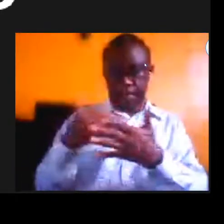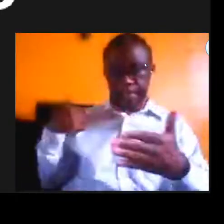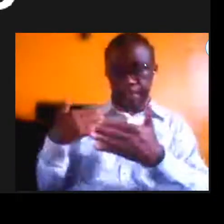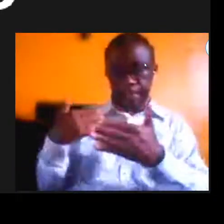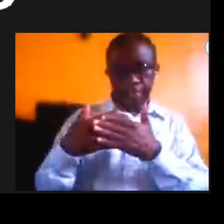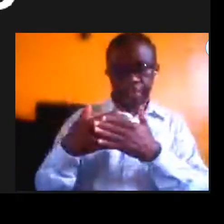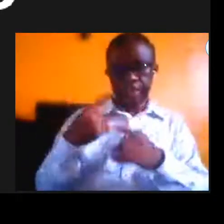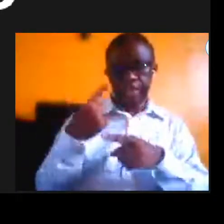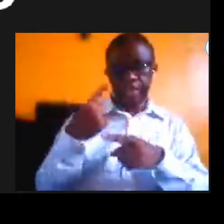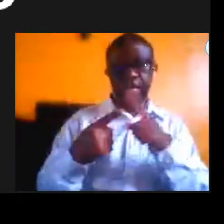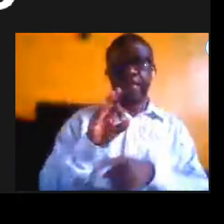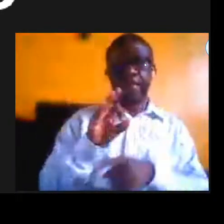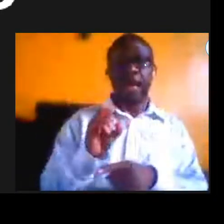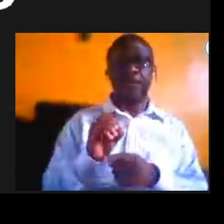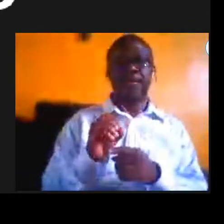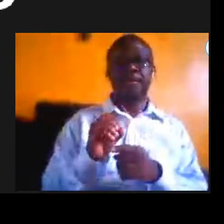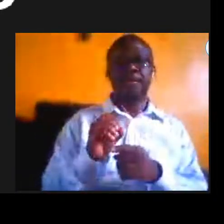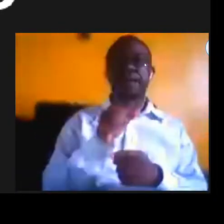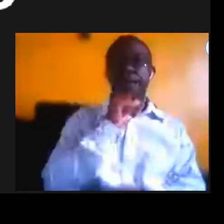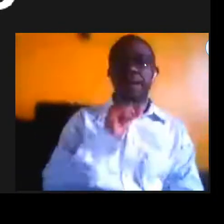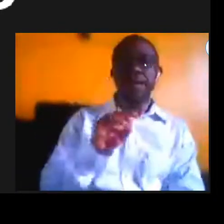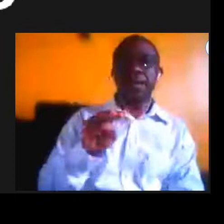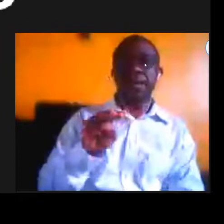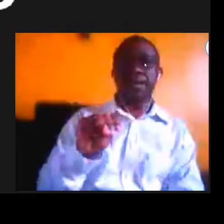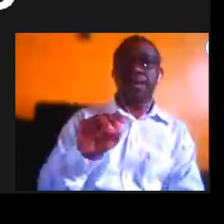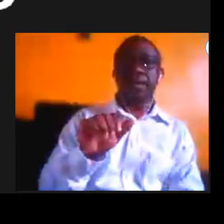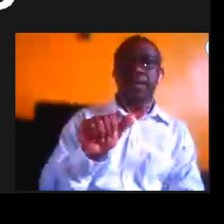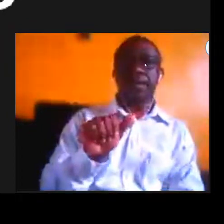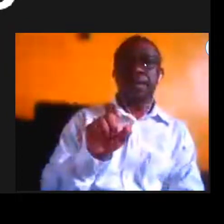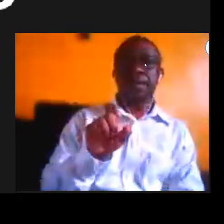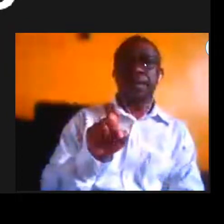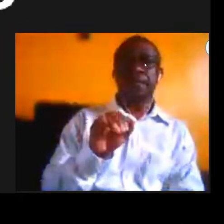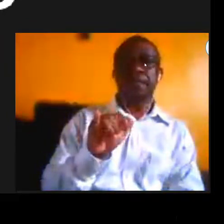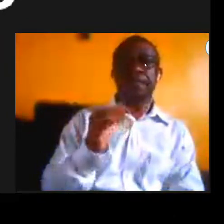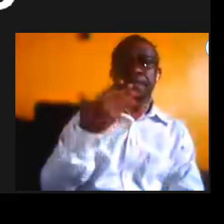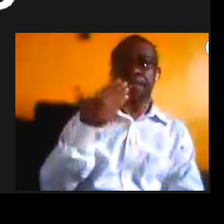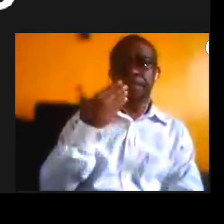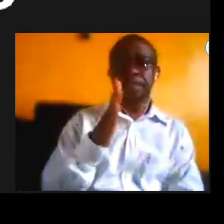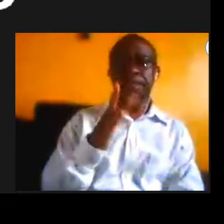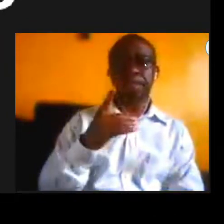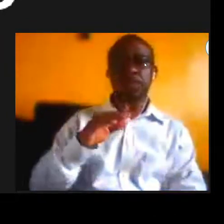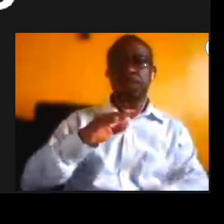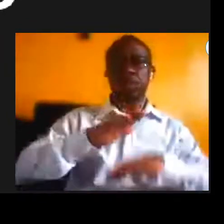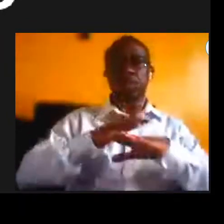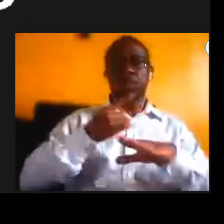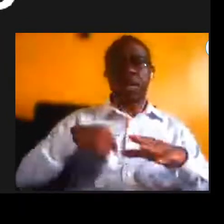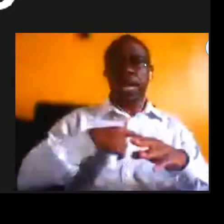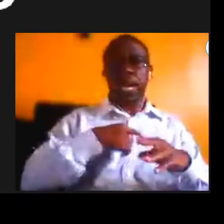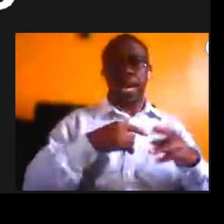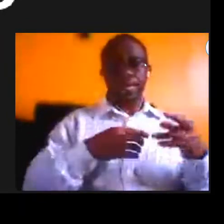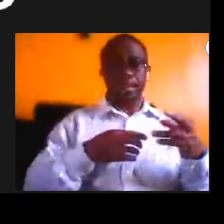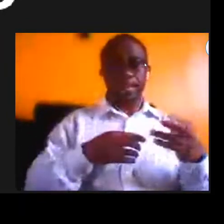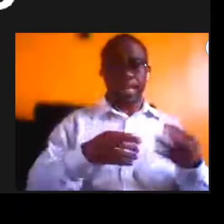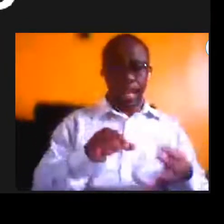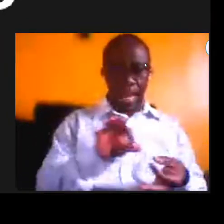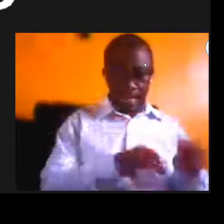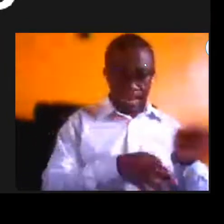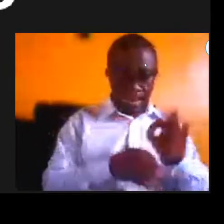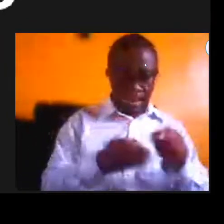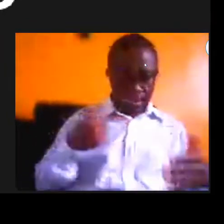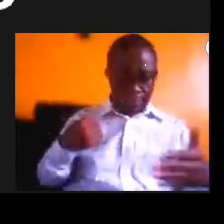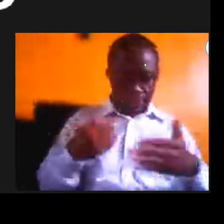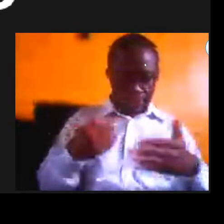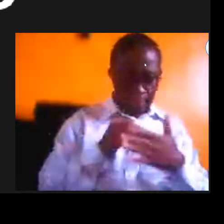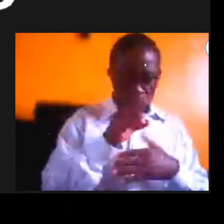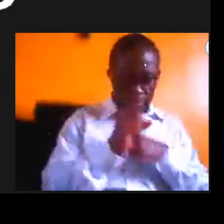Maximilian has already alluded to some of, very good comments. We need to take stock of what we've done over the past 30 years and where we want